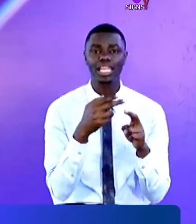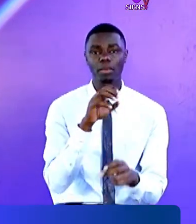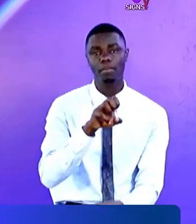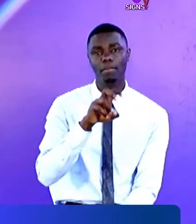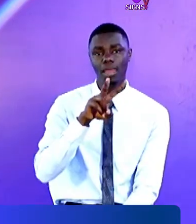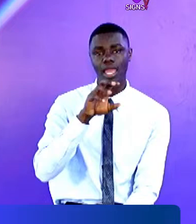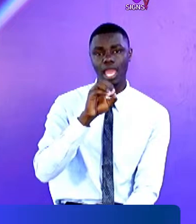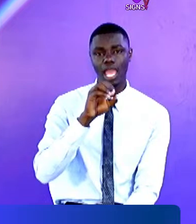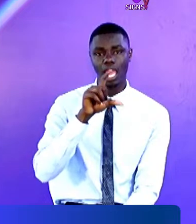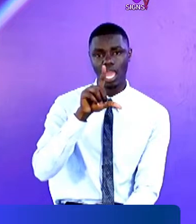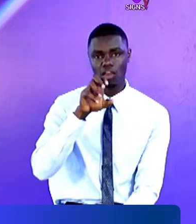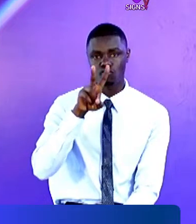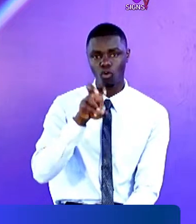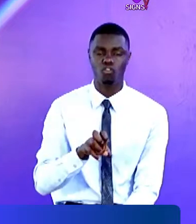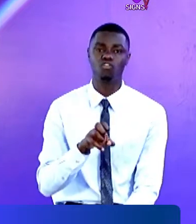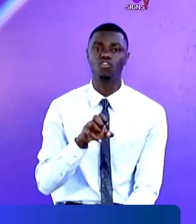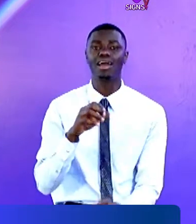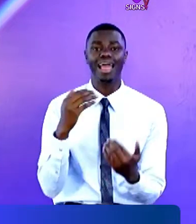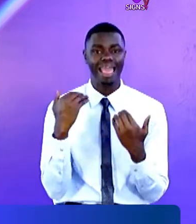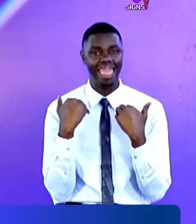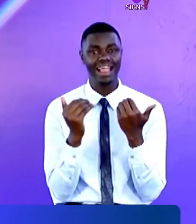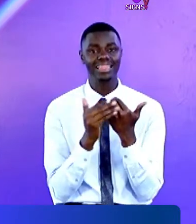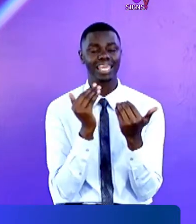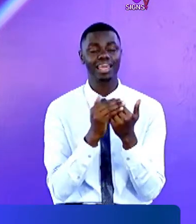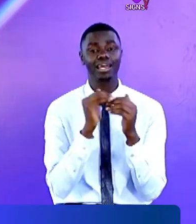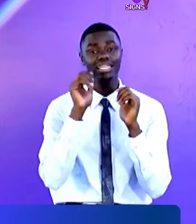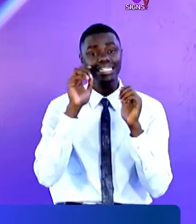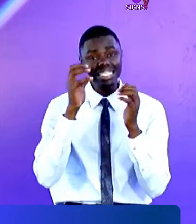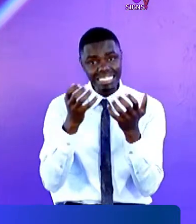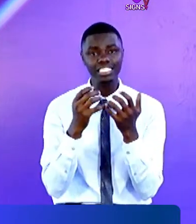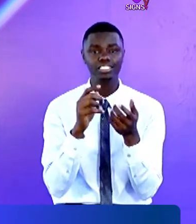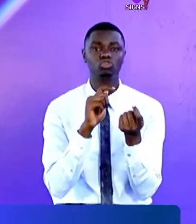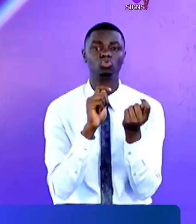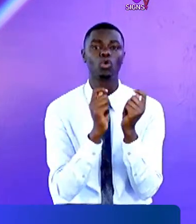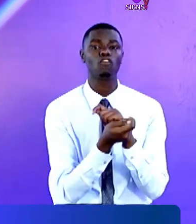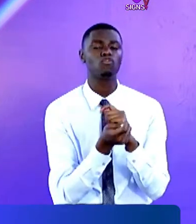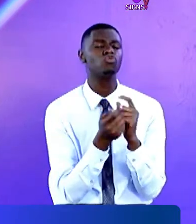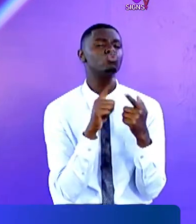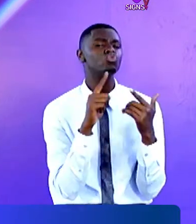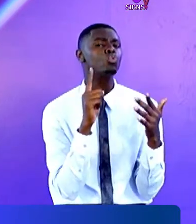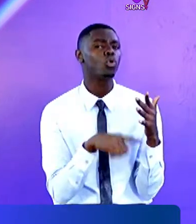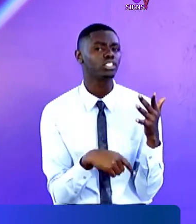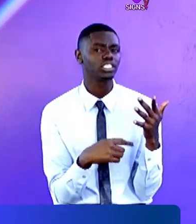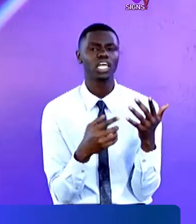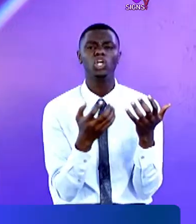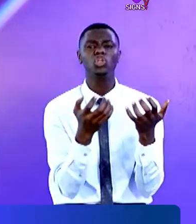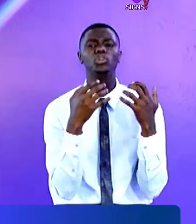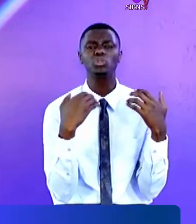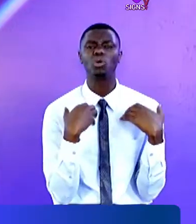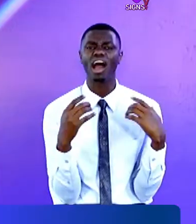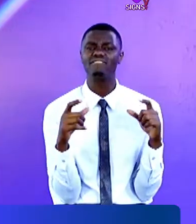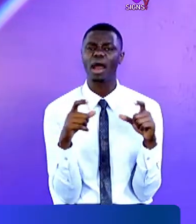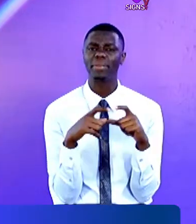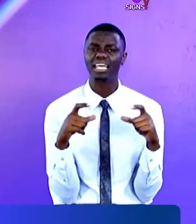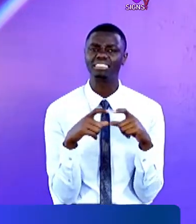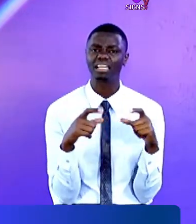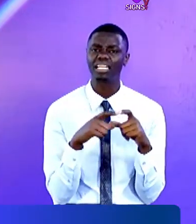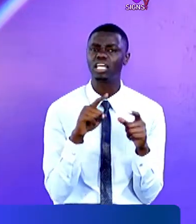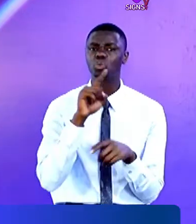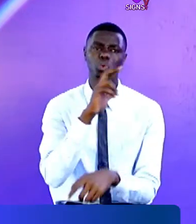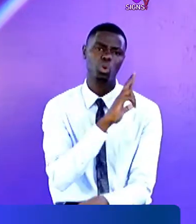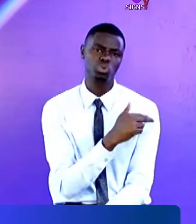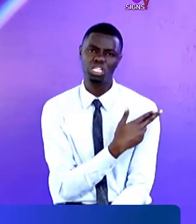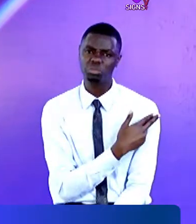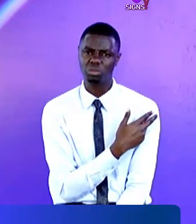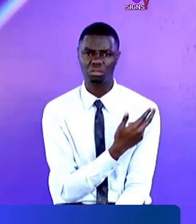Healthcare needs to evolve. To what? Alan, do you need to have a plastic card to go to hospital and get treated?